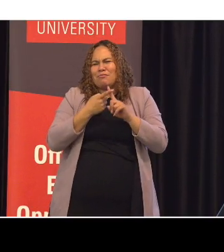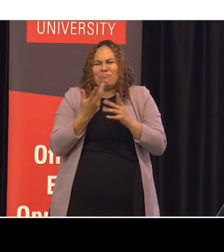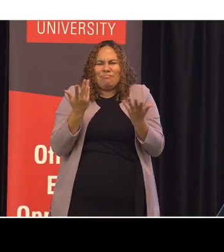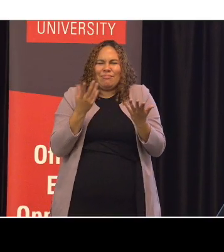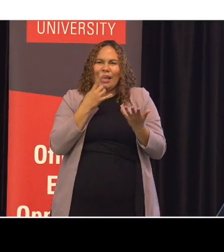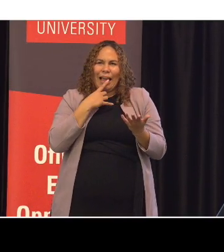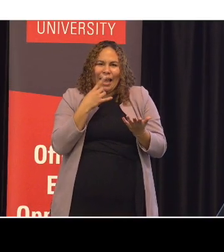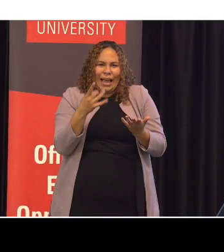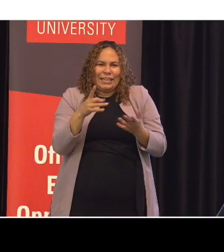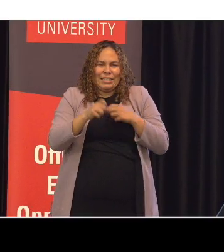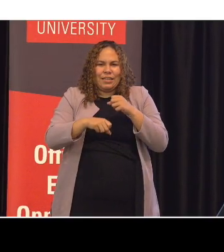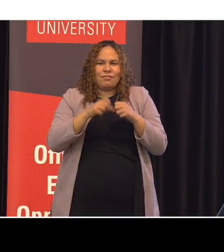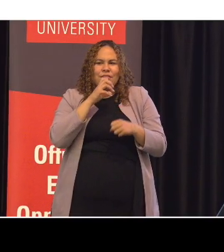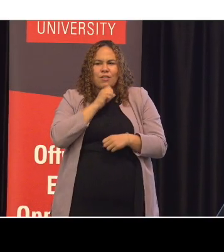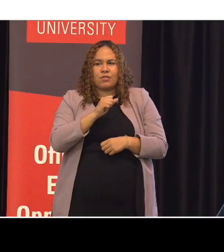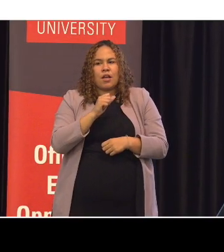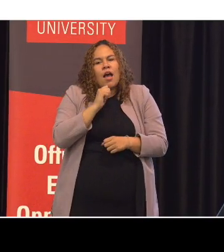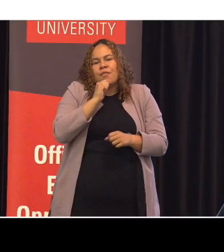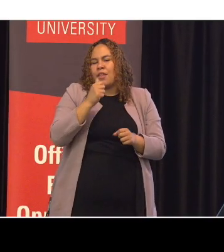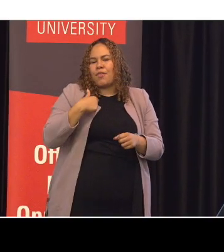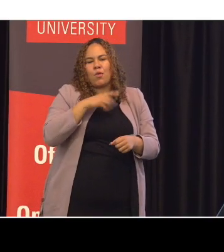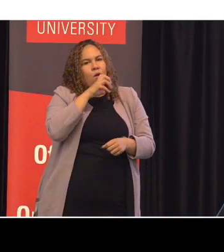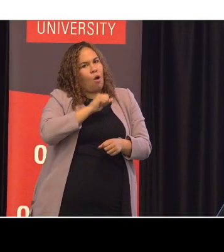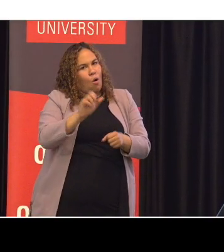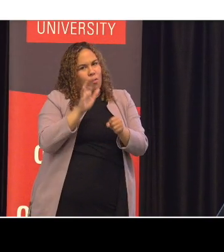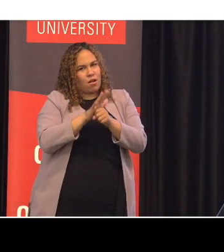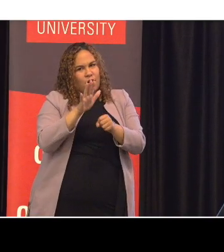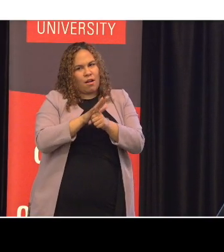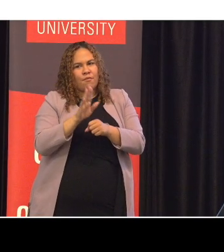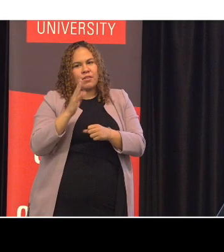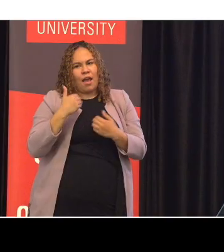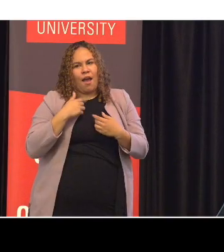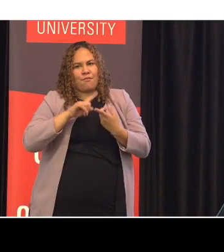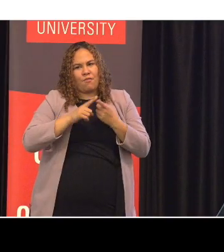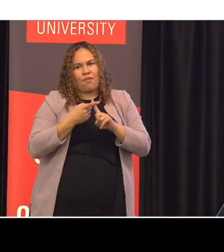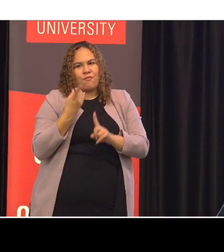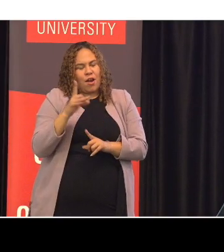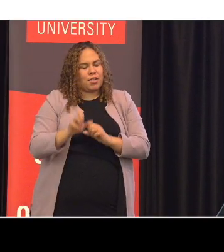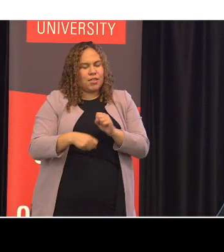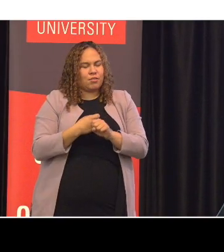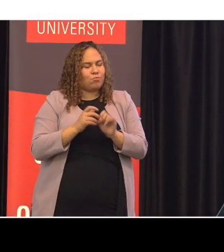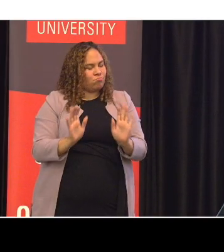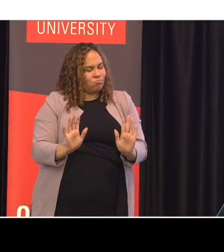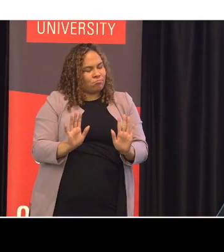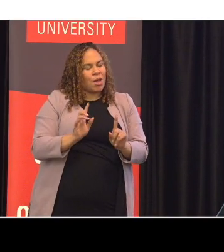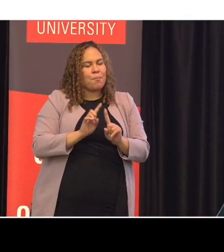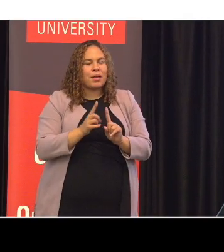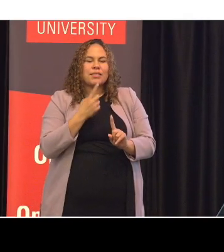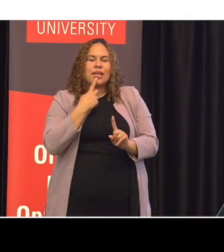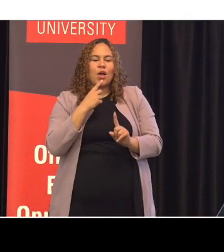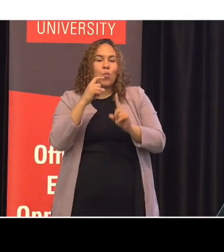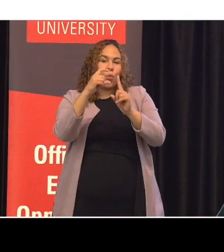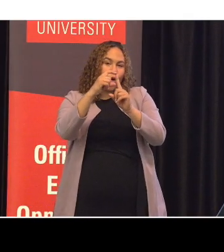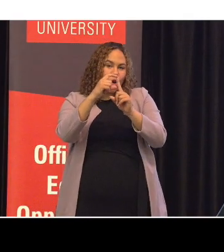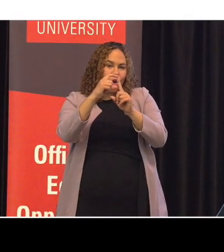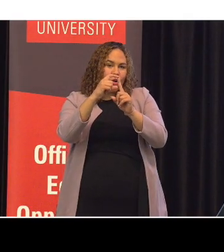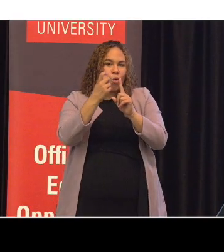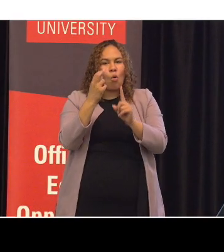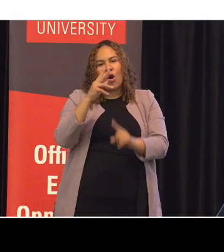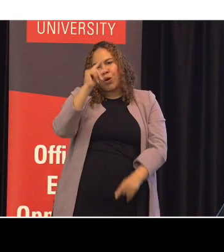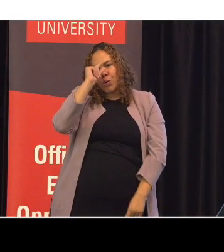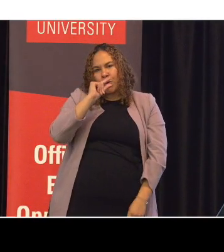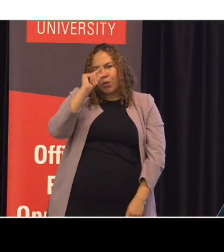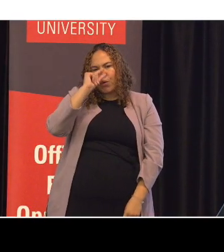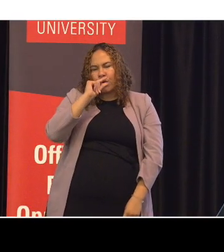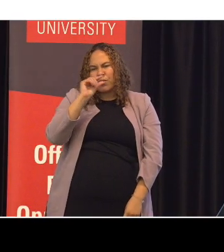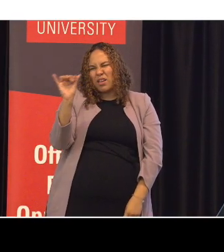Not that either of us are old enough to have been friends for 18 years. So in, let's say, Word or Google, right, they have the same